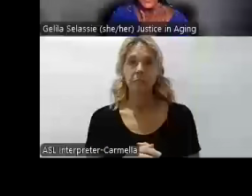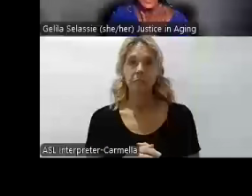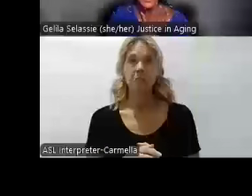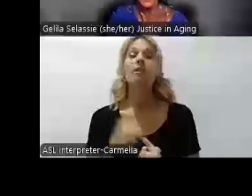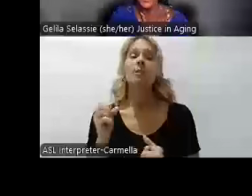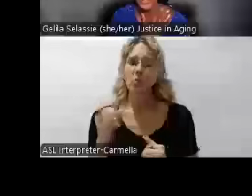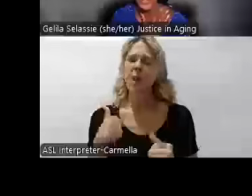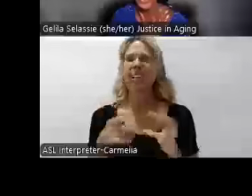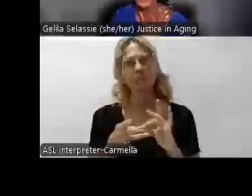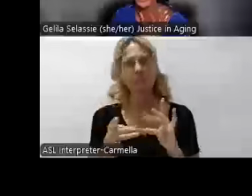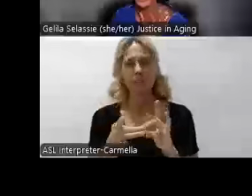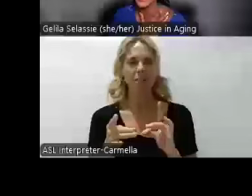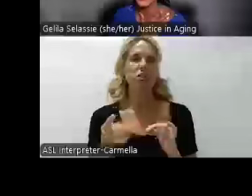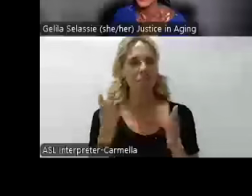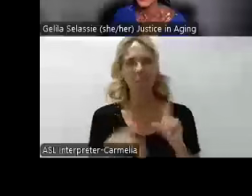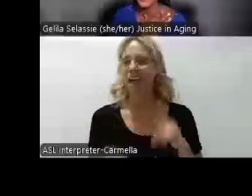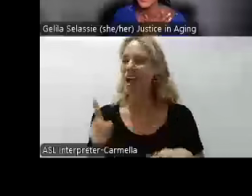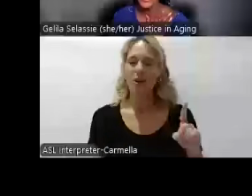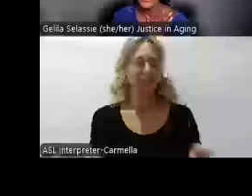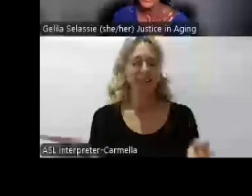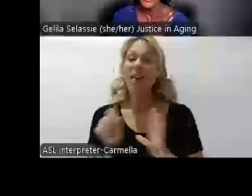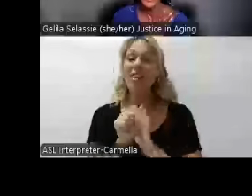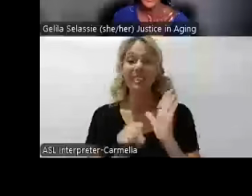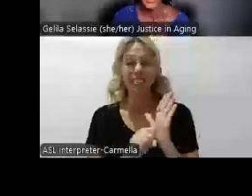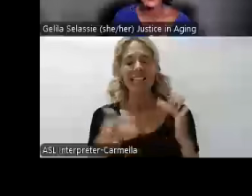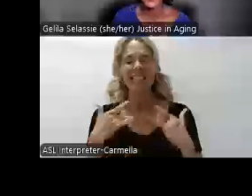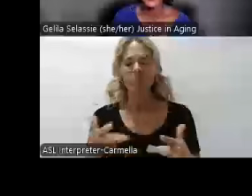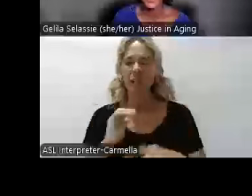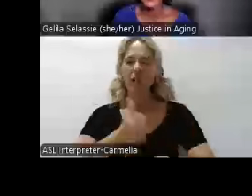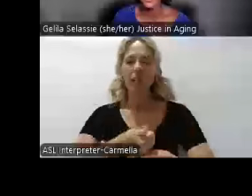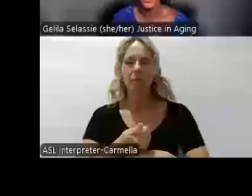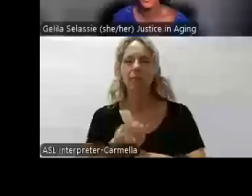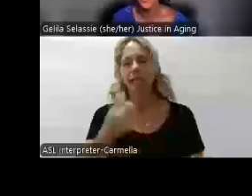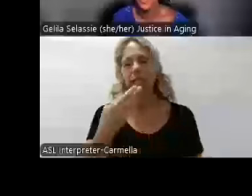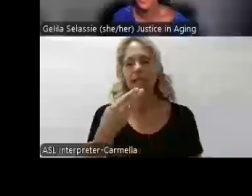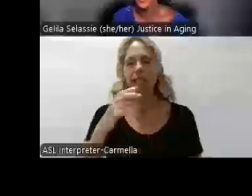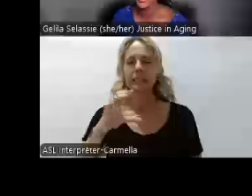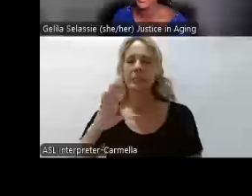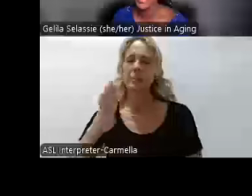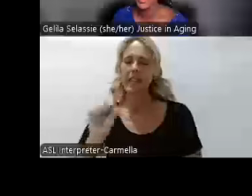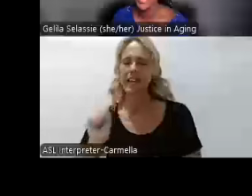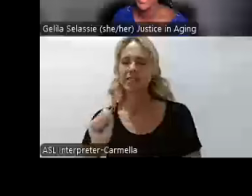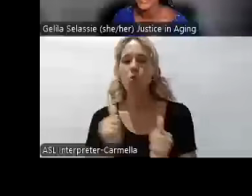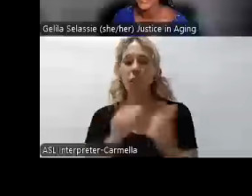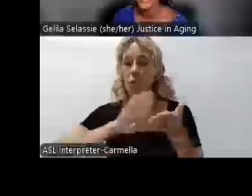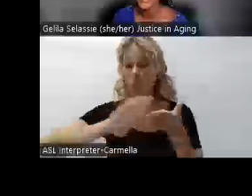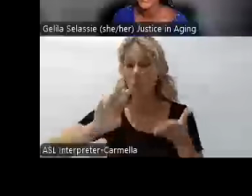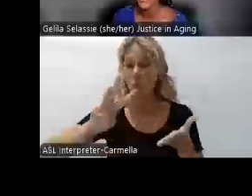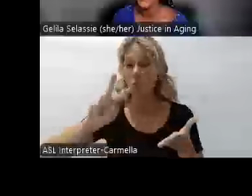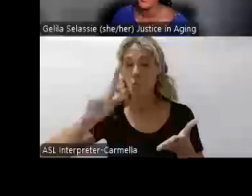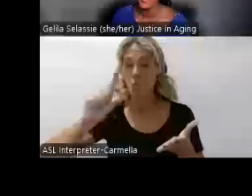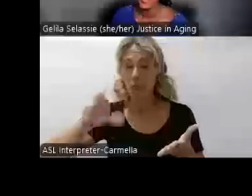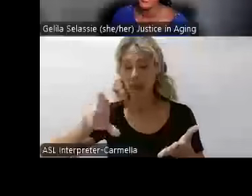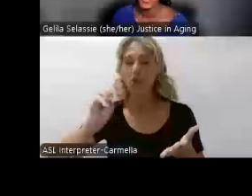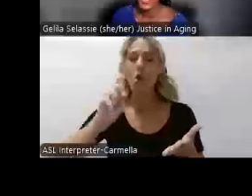So as you mentioned, varies widely, and states typically implement HCBS through waivers or state plans.